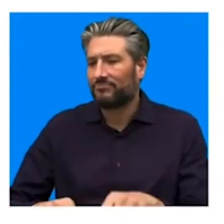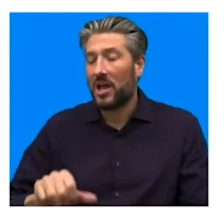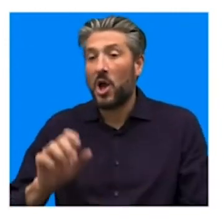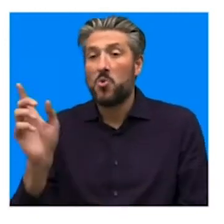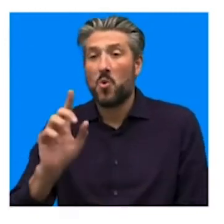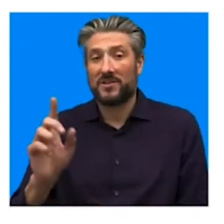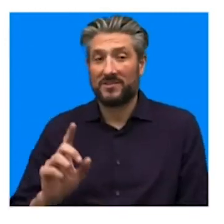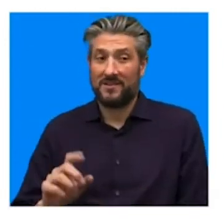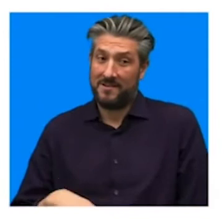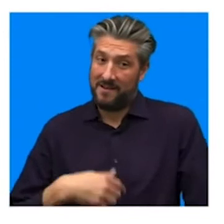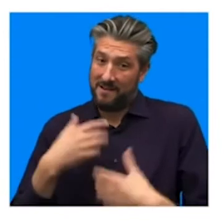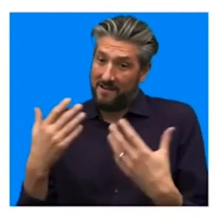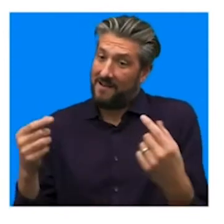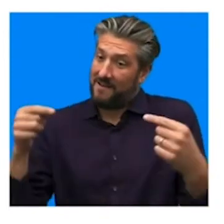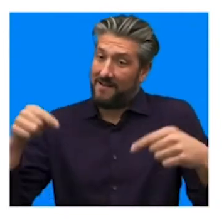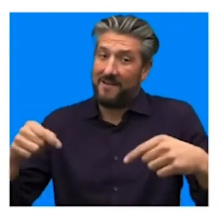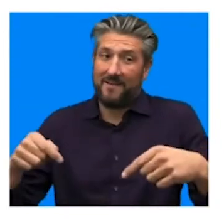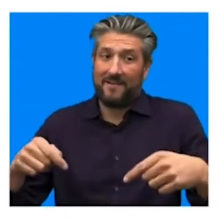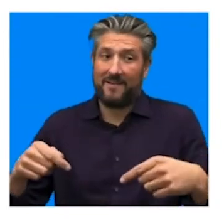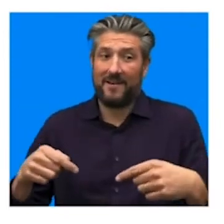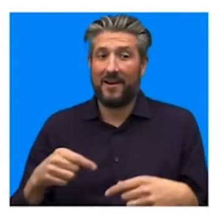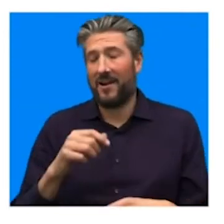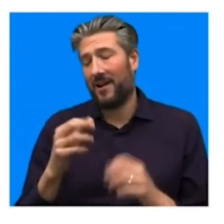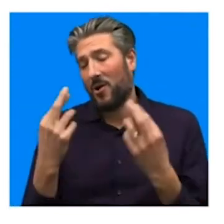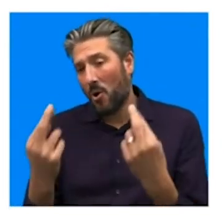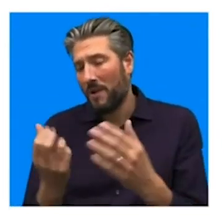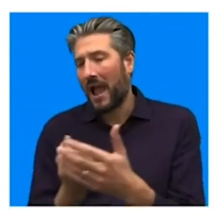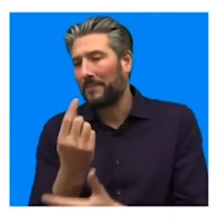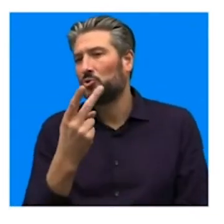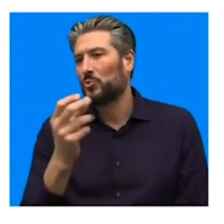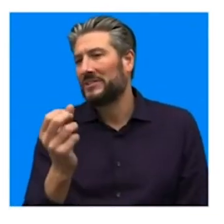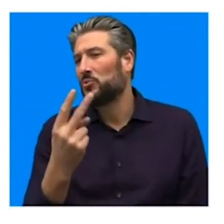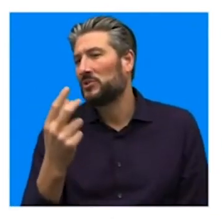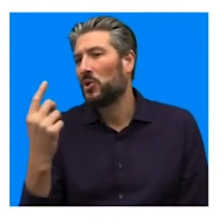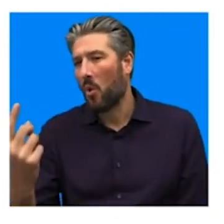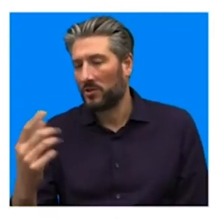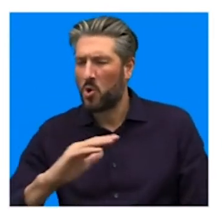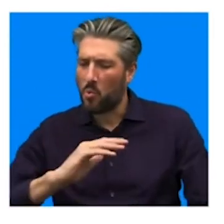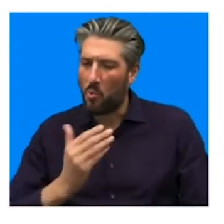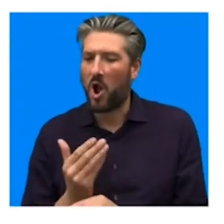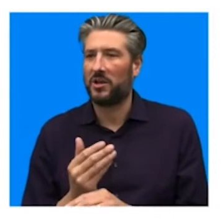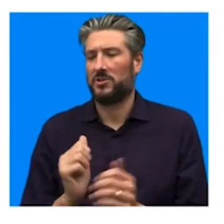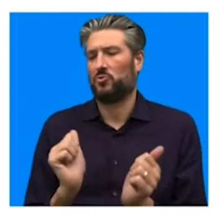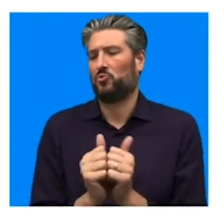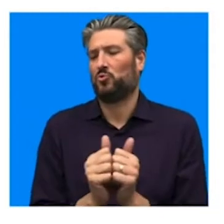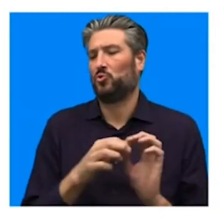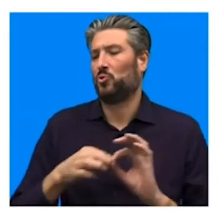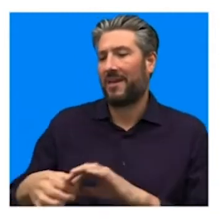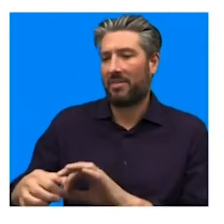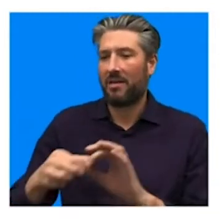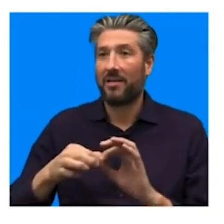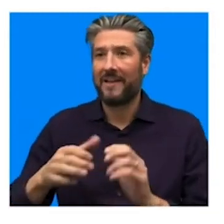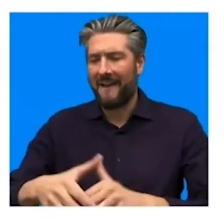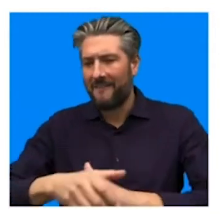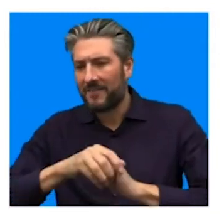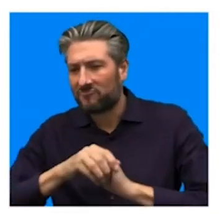and get better in 2021, is the working together, the friendship, the understanding that